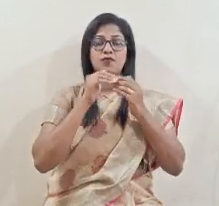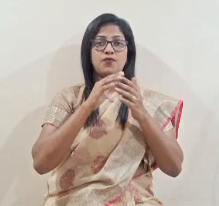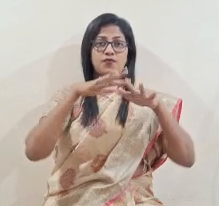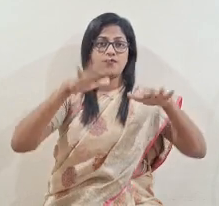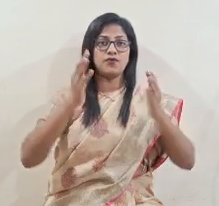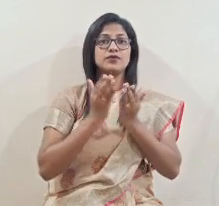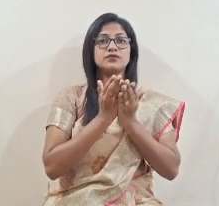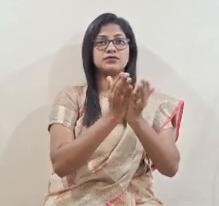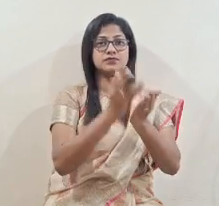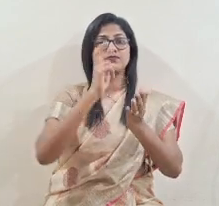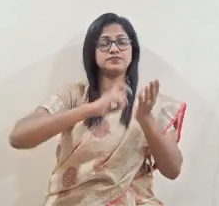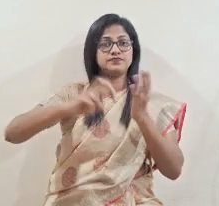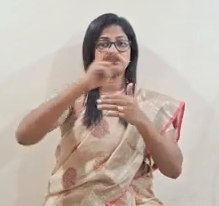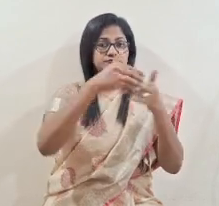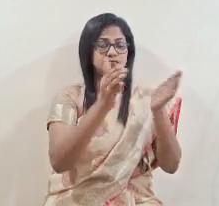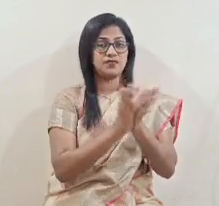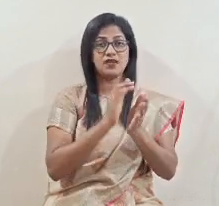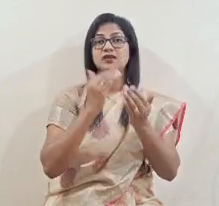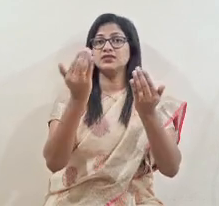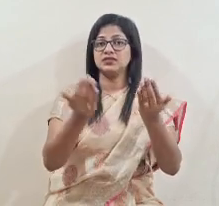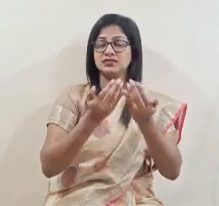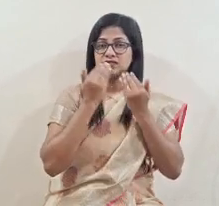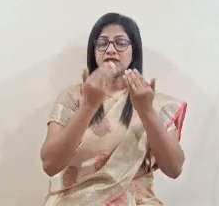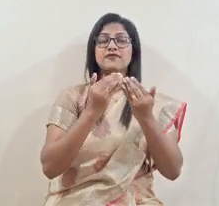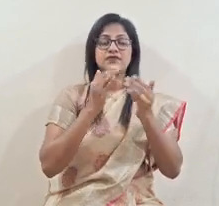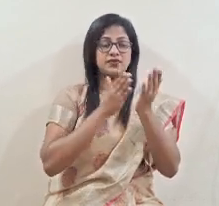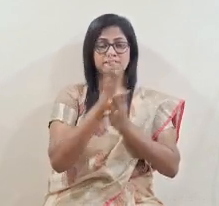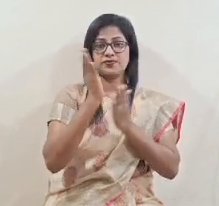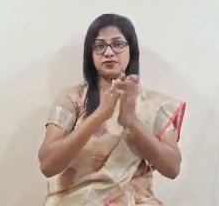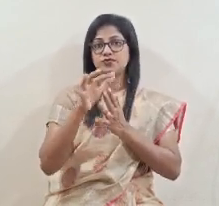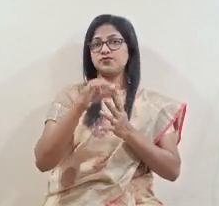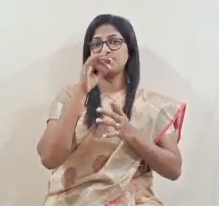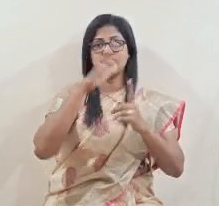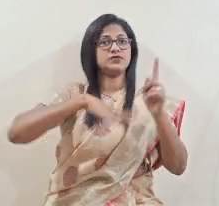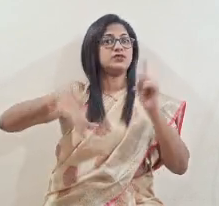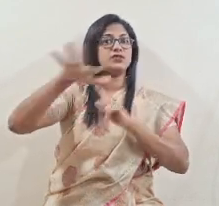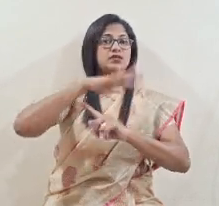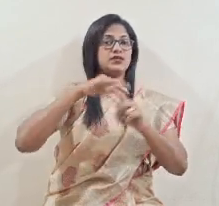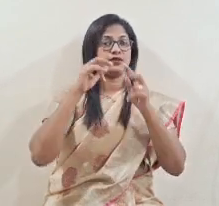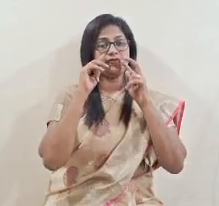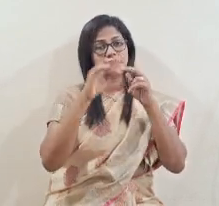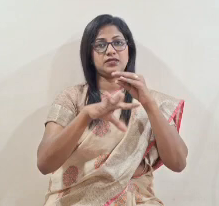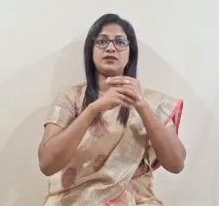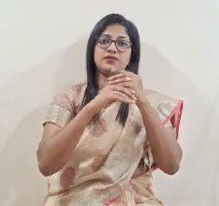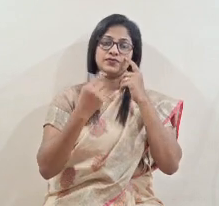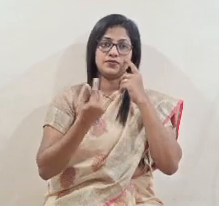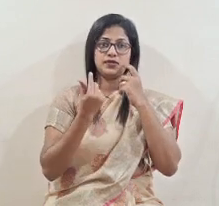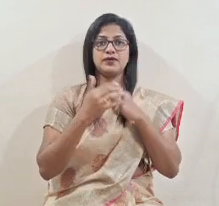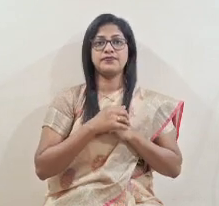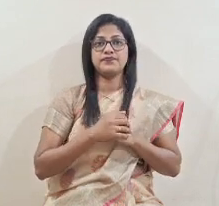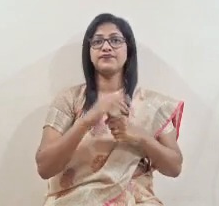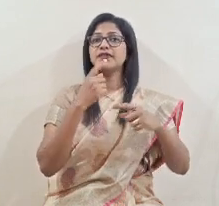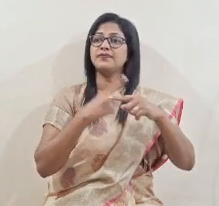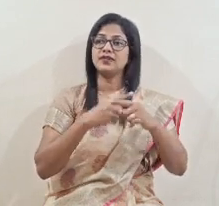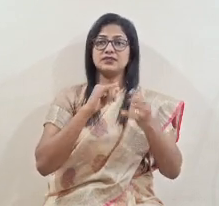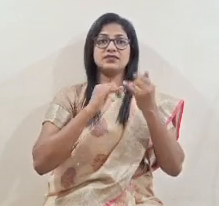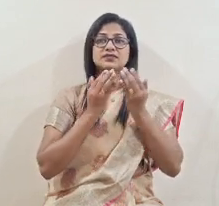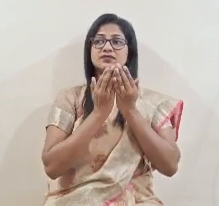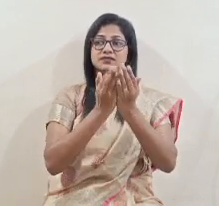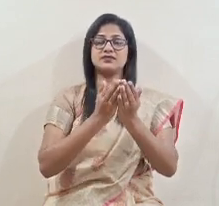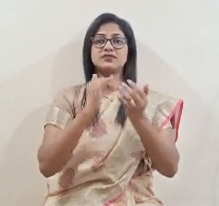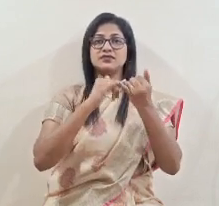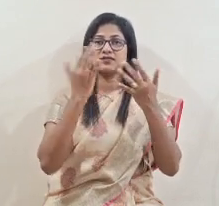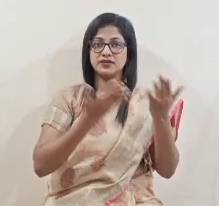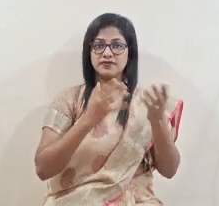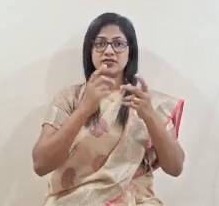water transportation sector. So the safety and mode choice based on the climate will also be seen. And finally, the management of the ferry service,